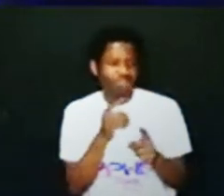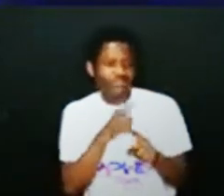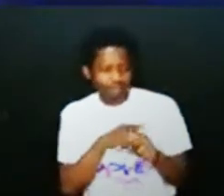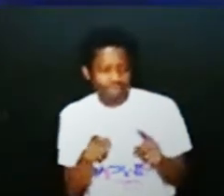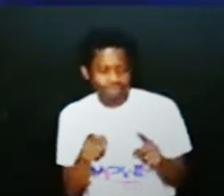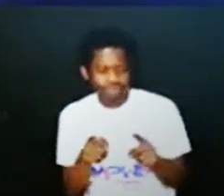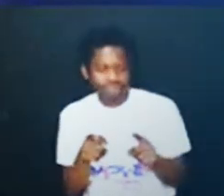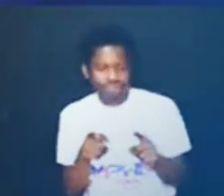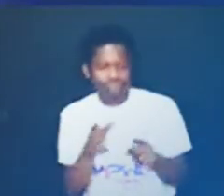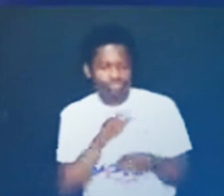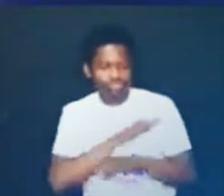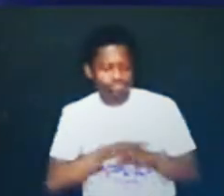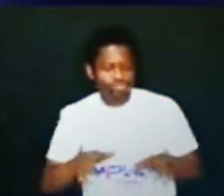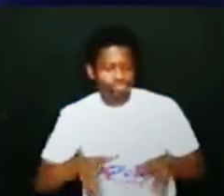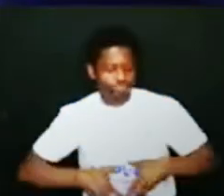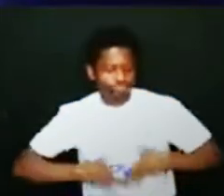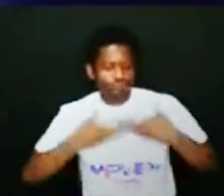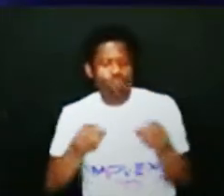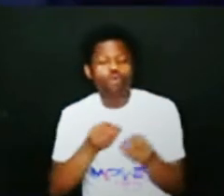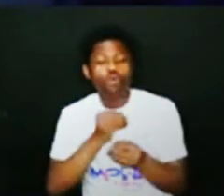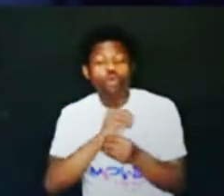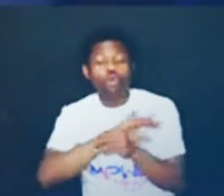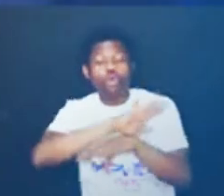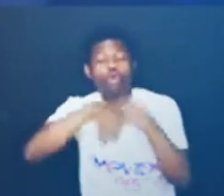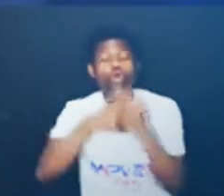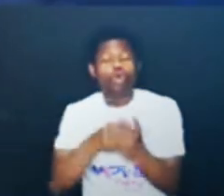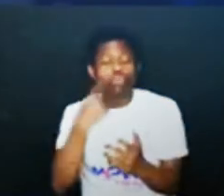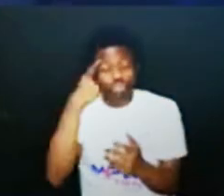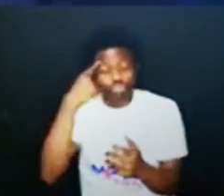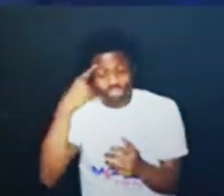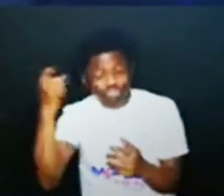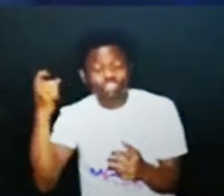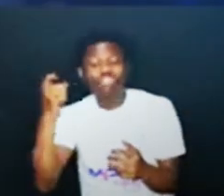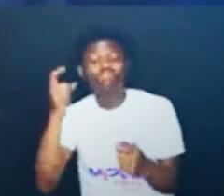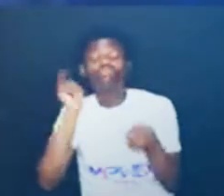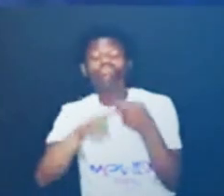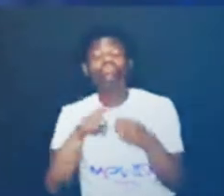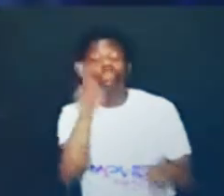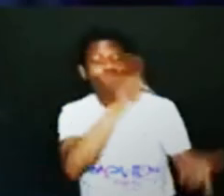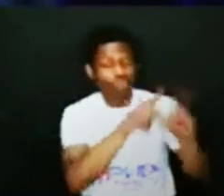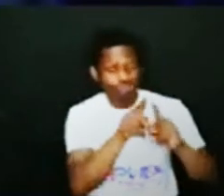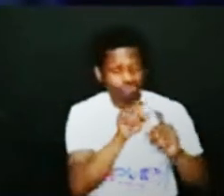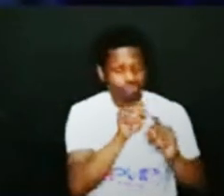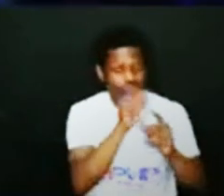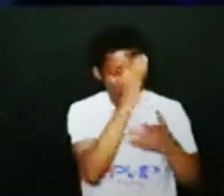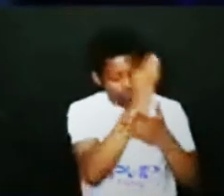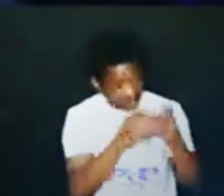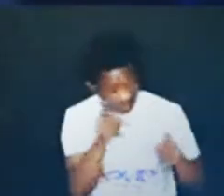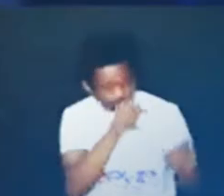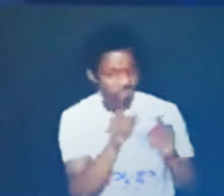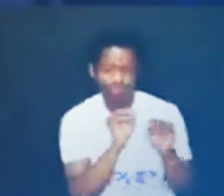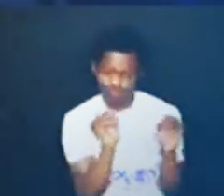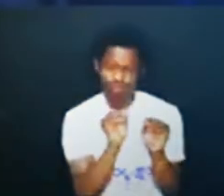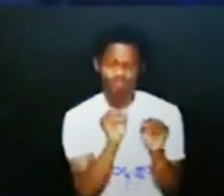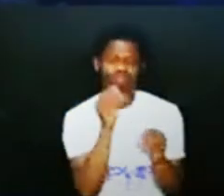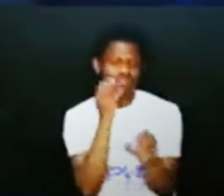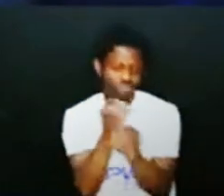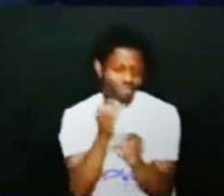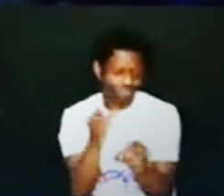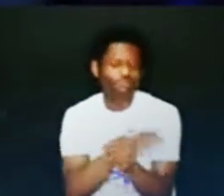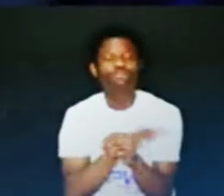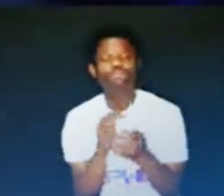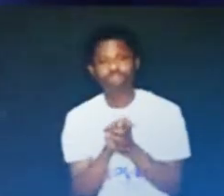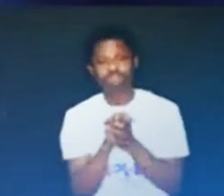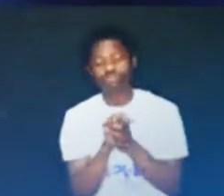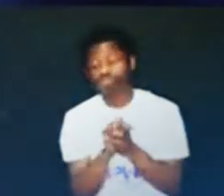I'm saying some people. Now catch them one say once usa anti pomodia say obeshe on so na won mwebu no ma so anchere nipa binum.